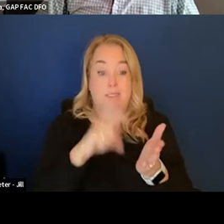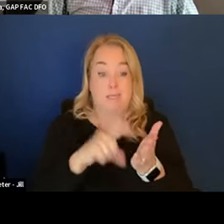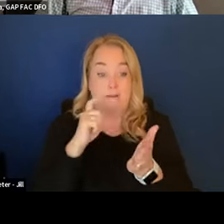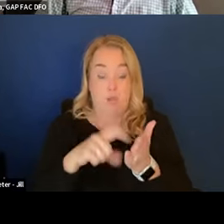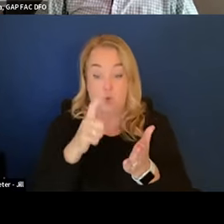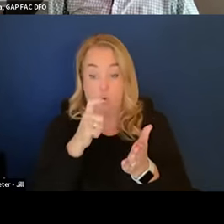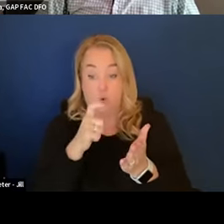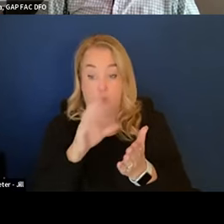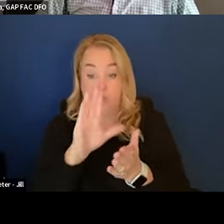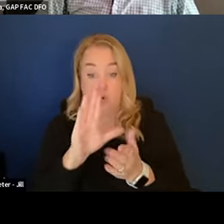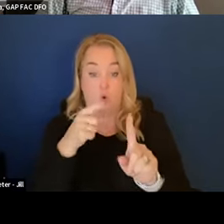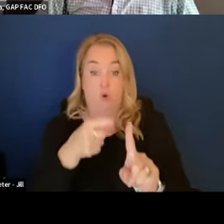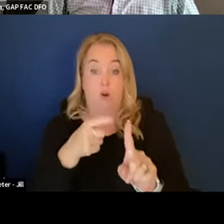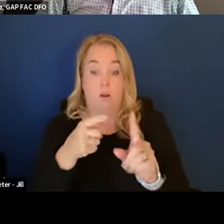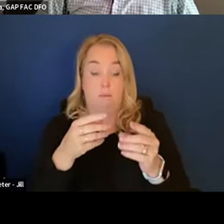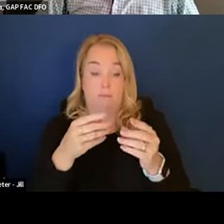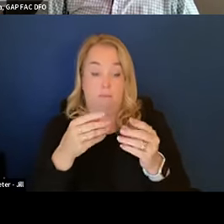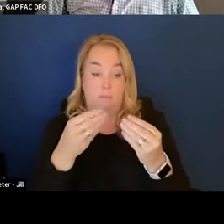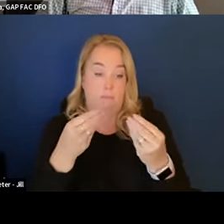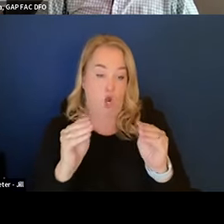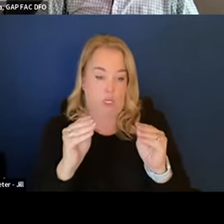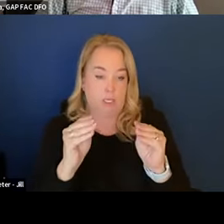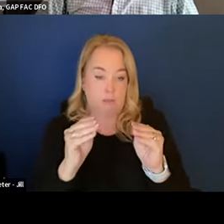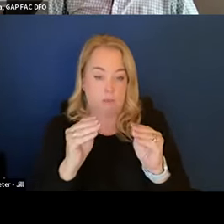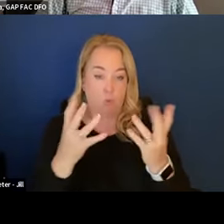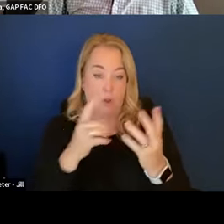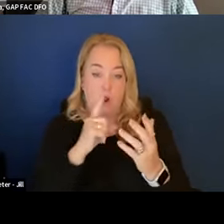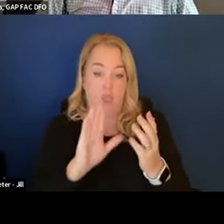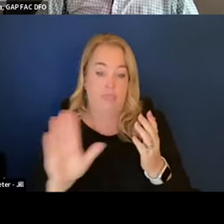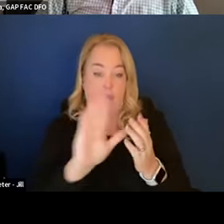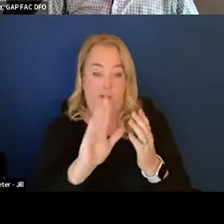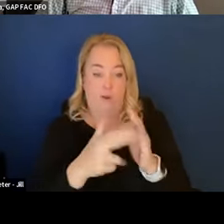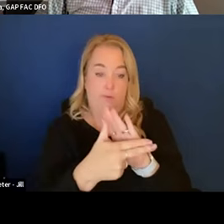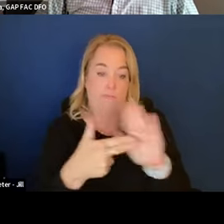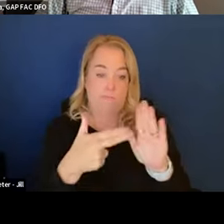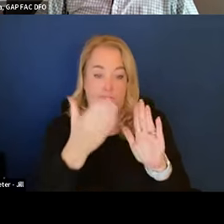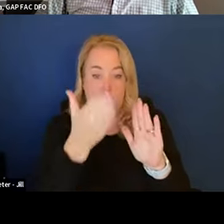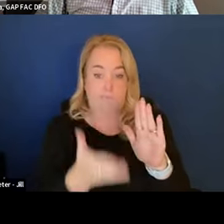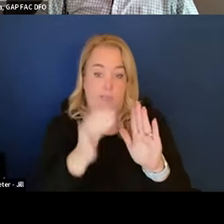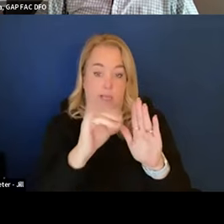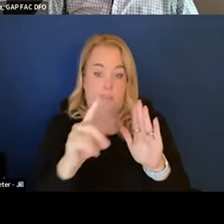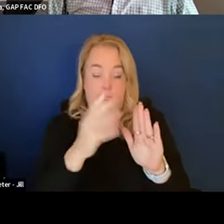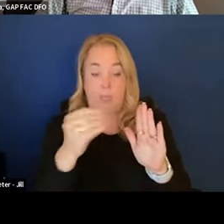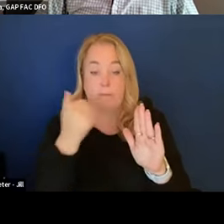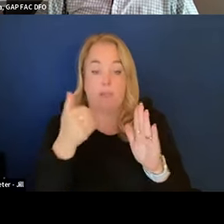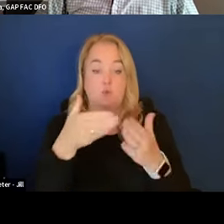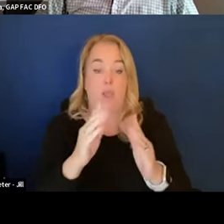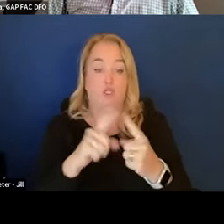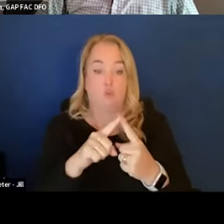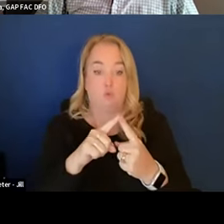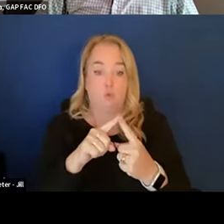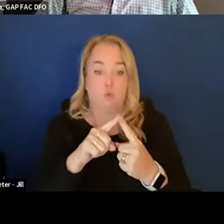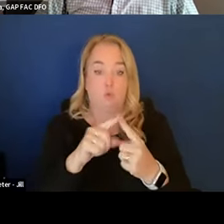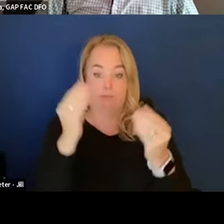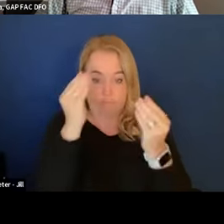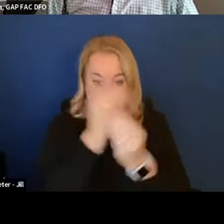target market segment and what are their profiles and what would be the best way to get in front of them. And get them the